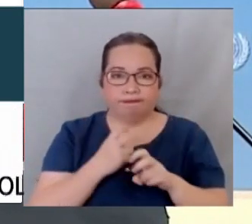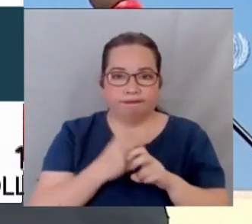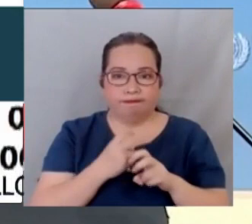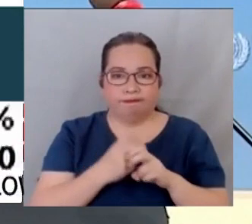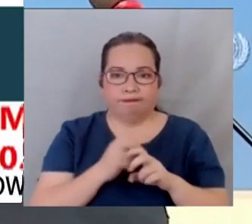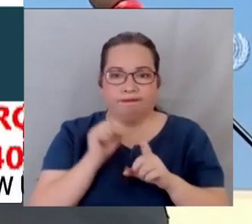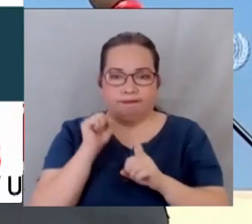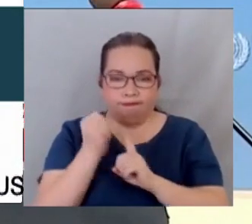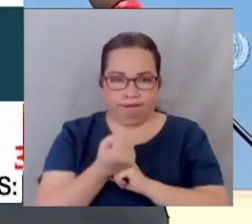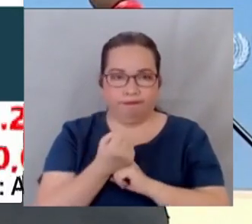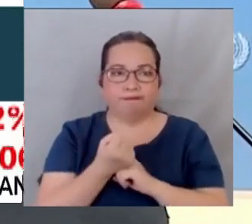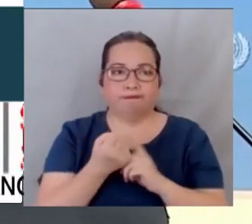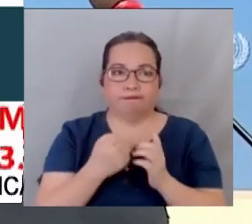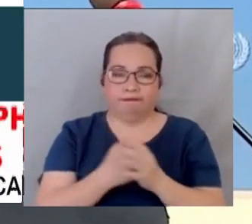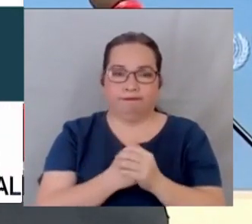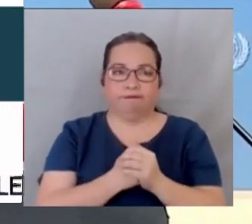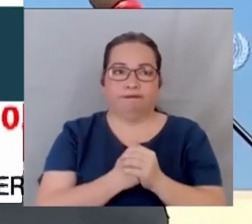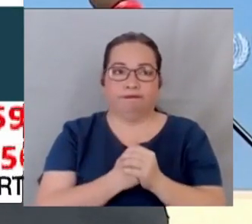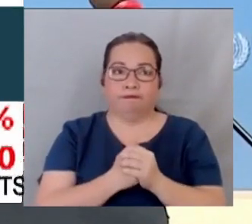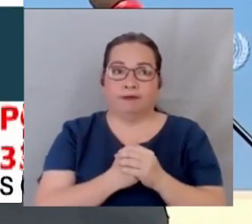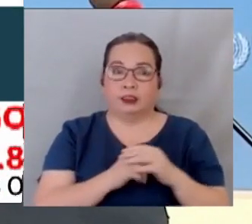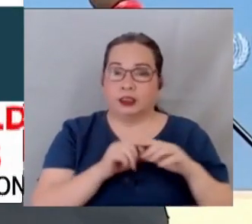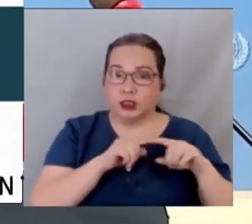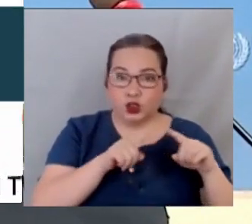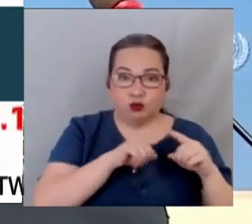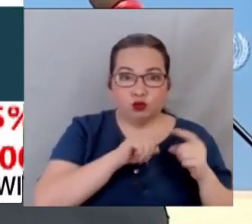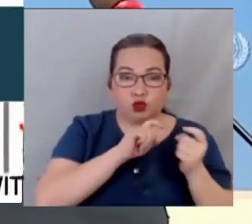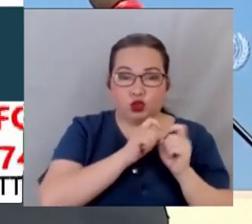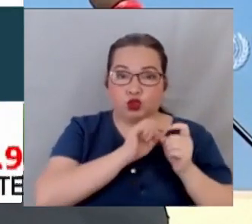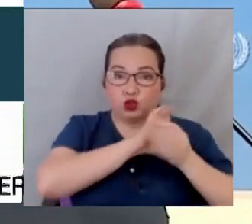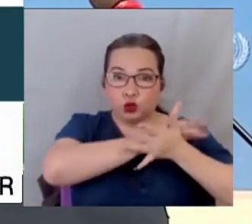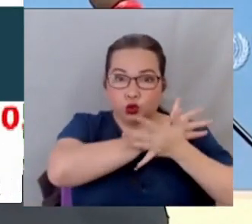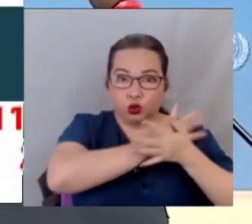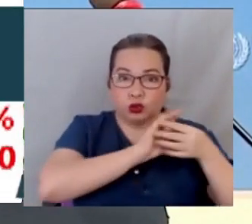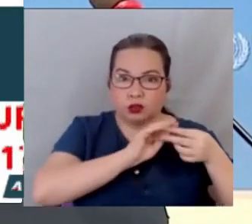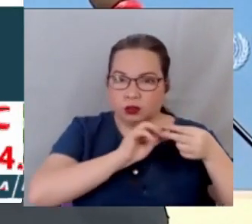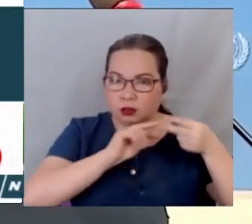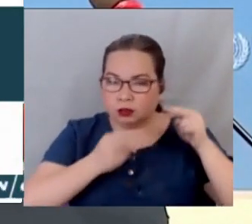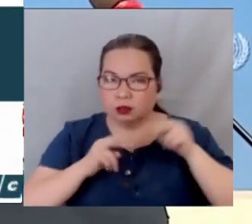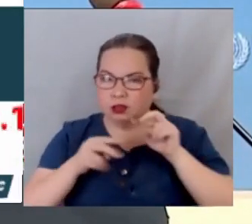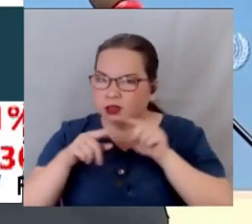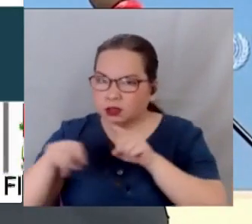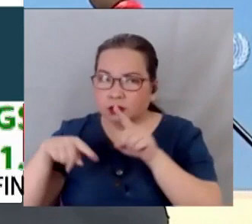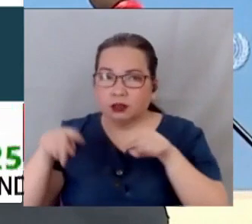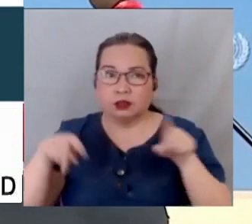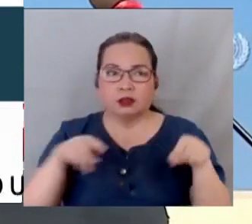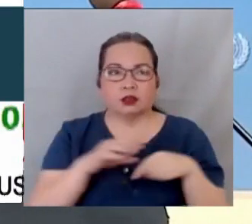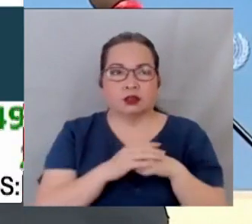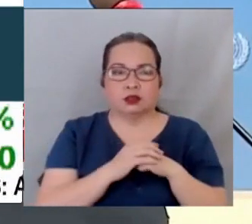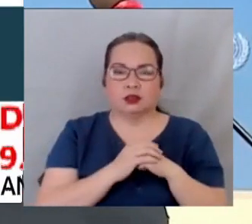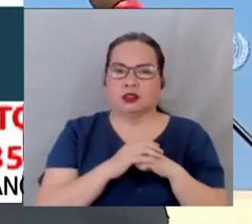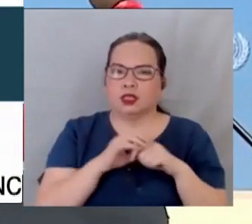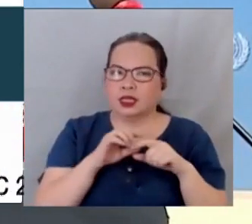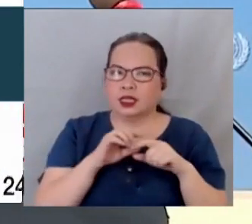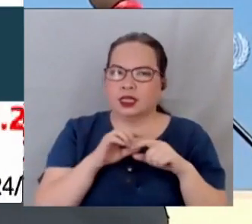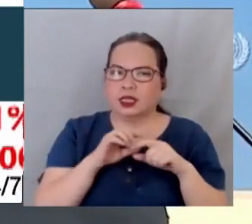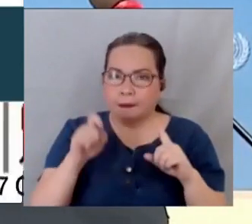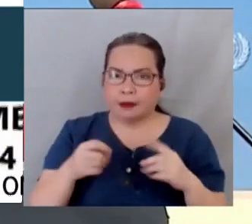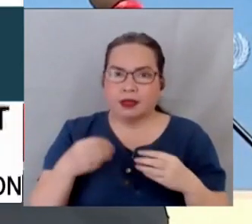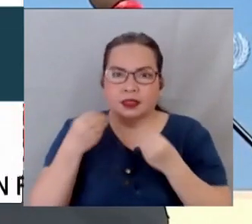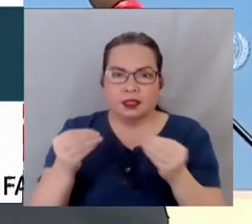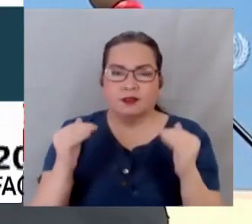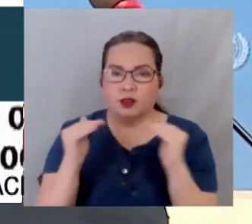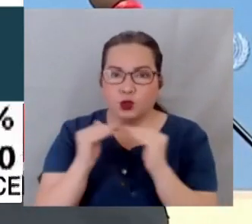mixing, the relaxation of public health and social measures, and inequitable vaccination are